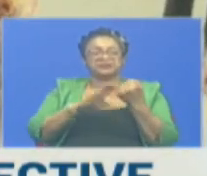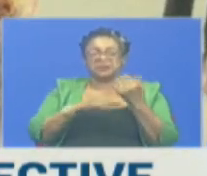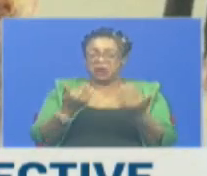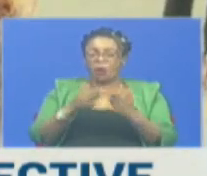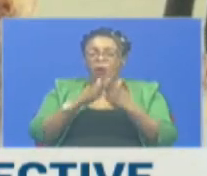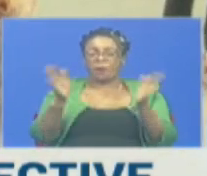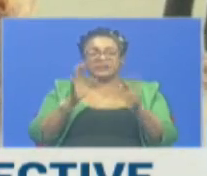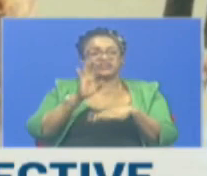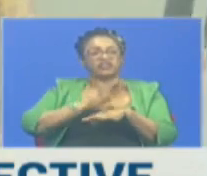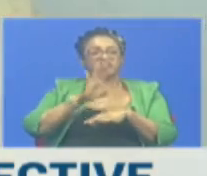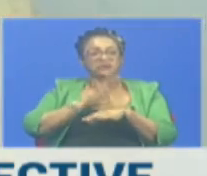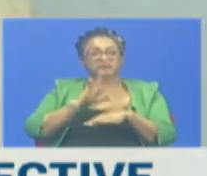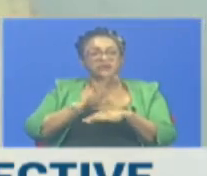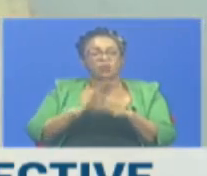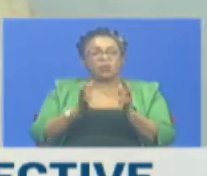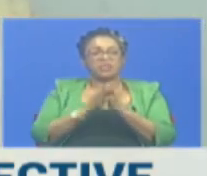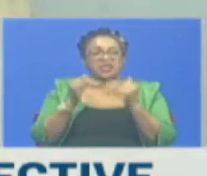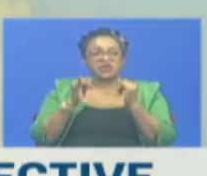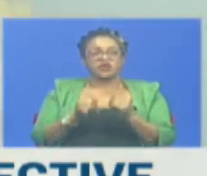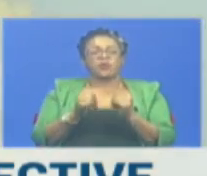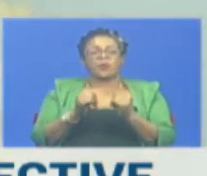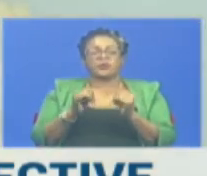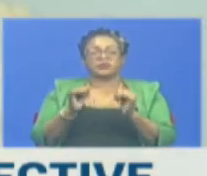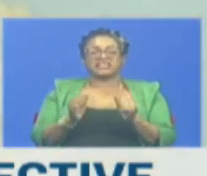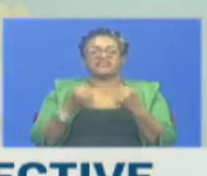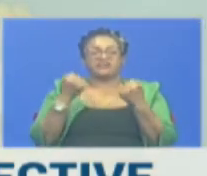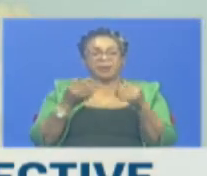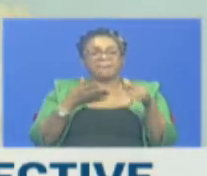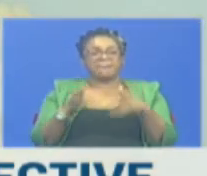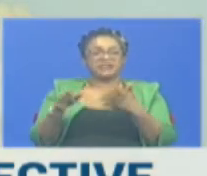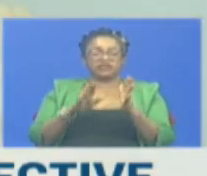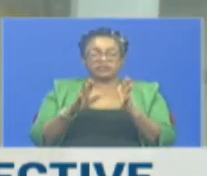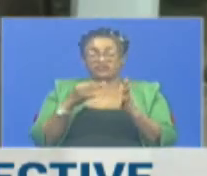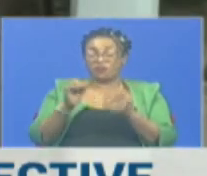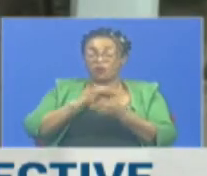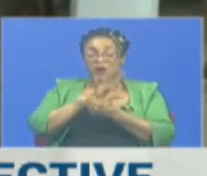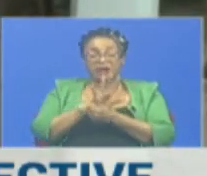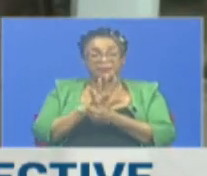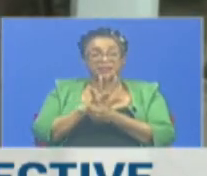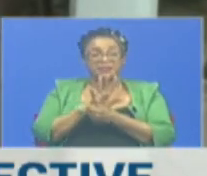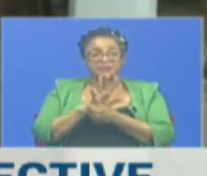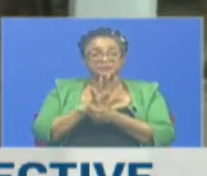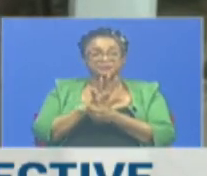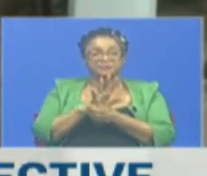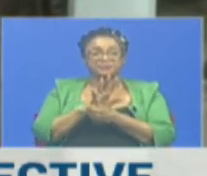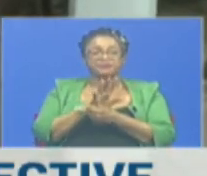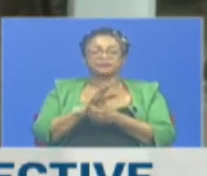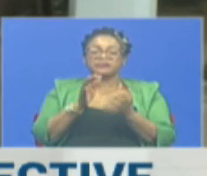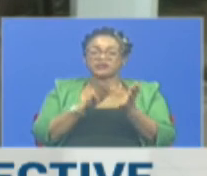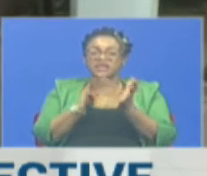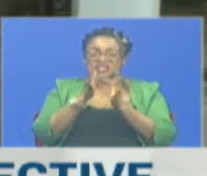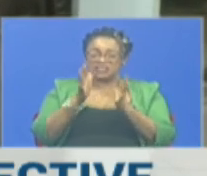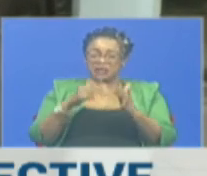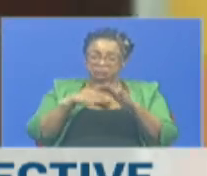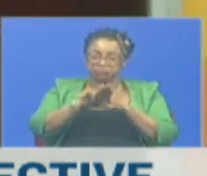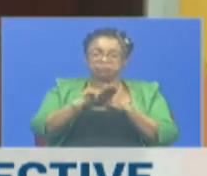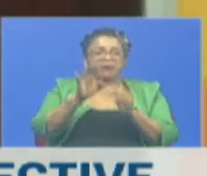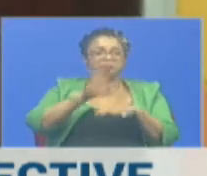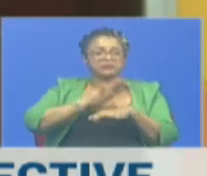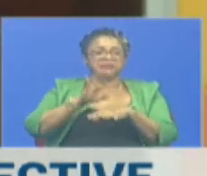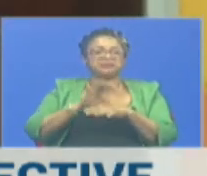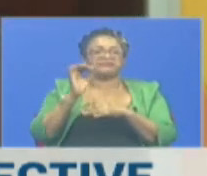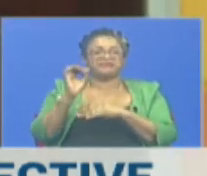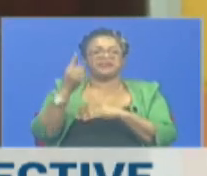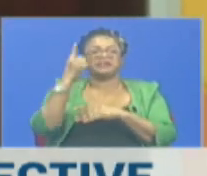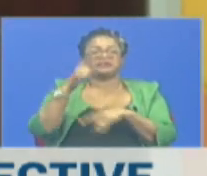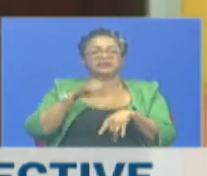the country with new safety measures amidst the COVID-19 pandemic. Faithful flocked places of worship on the first Sunday after